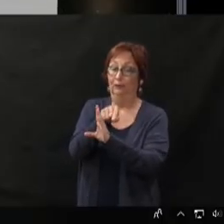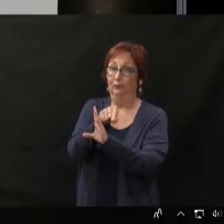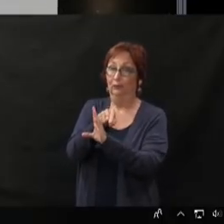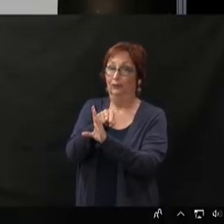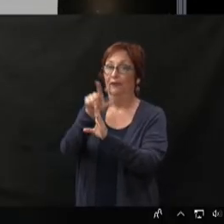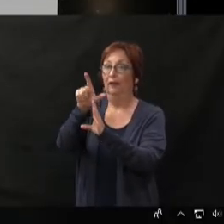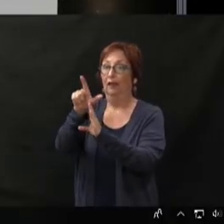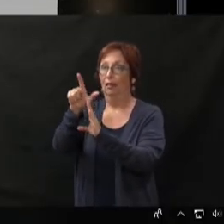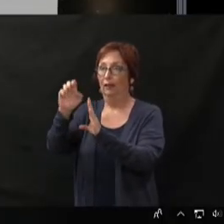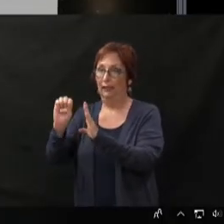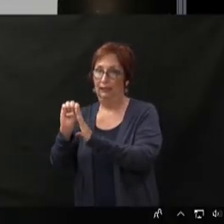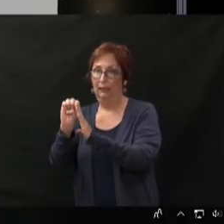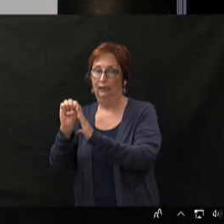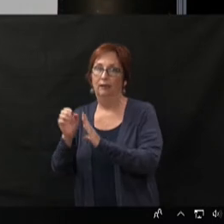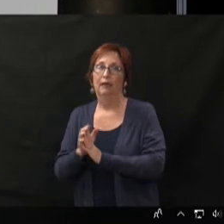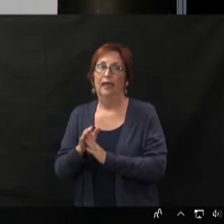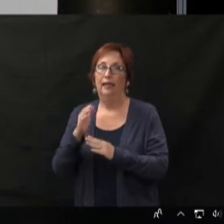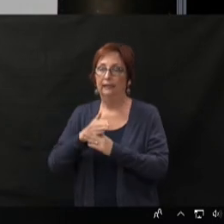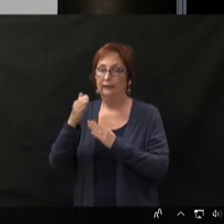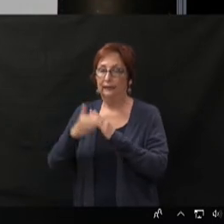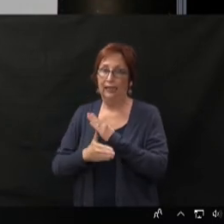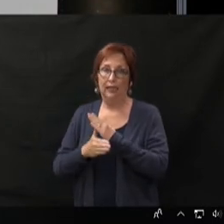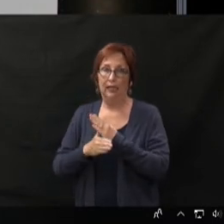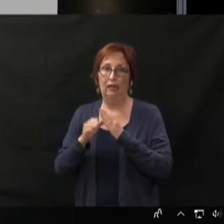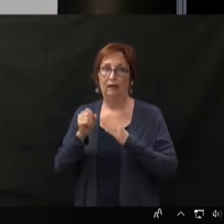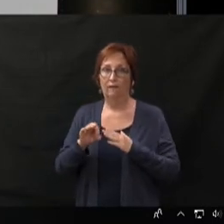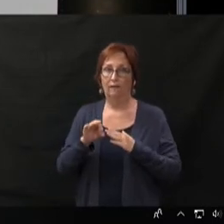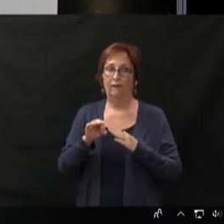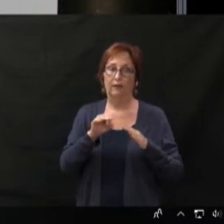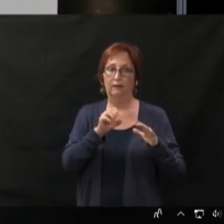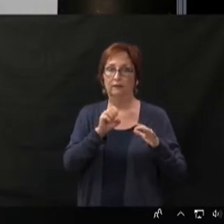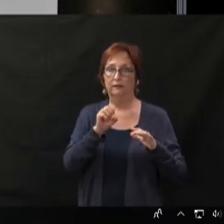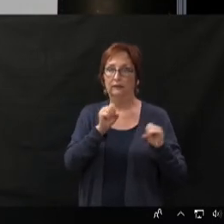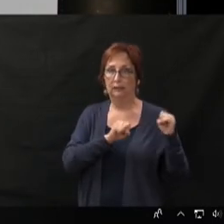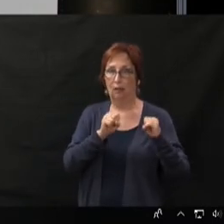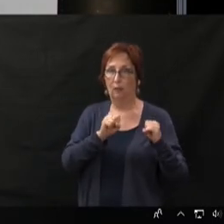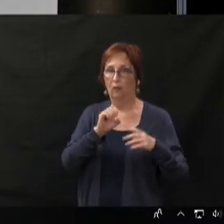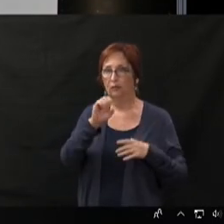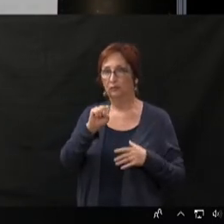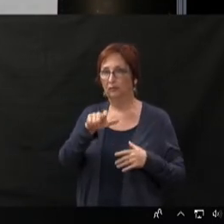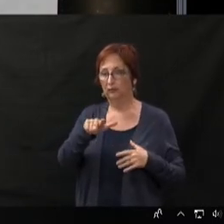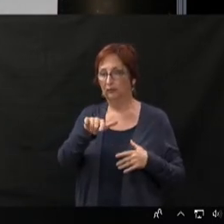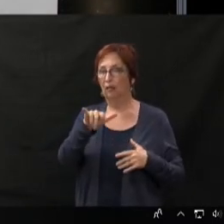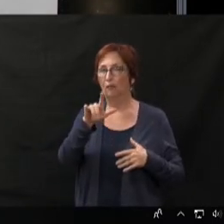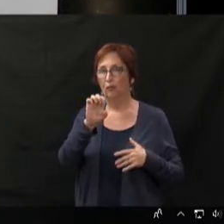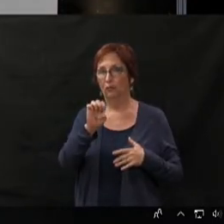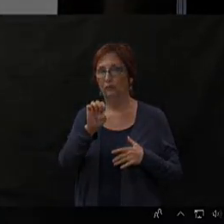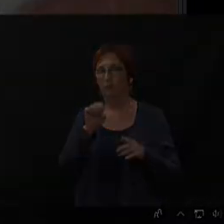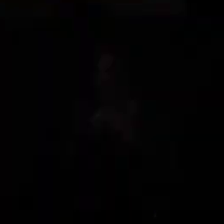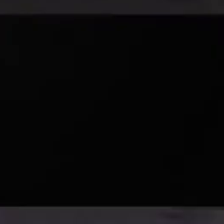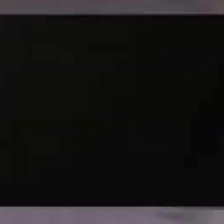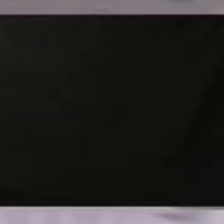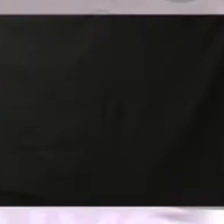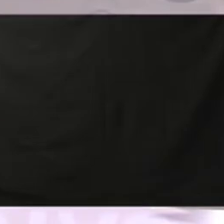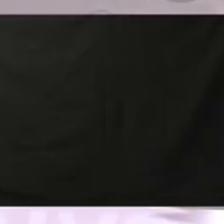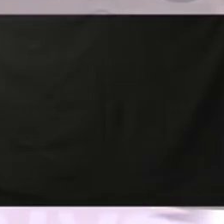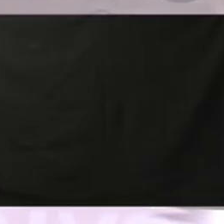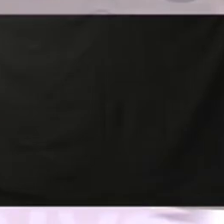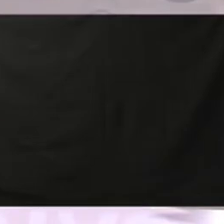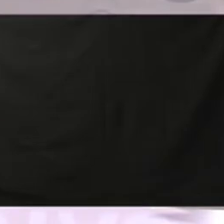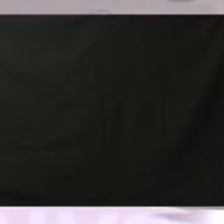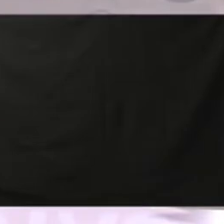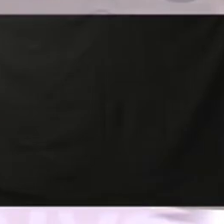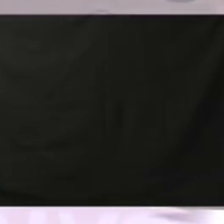end of your syllable. So if you could just teach it, your word, excuse me, if you could just teach it to each other, that would be great. Okay, hey